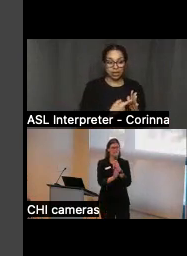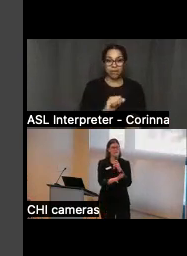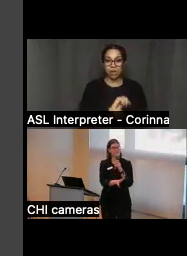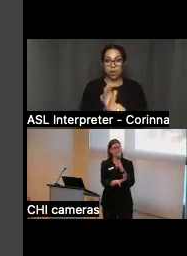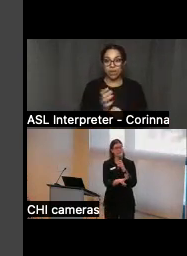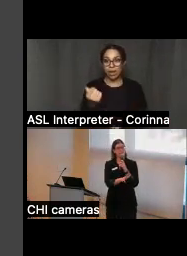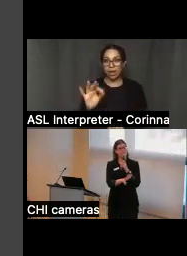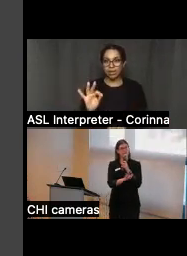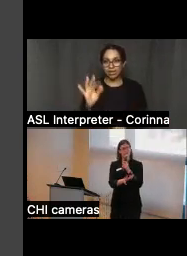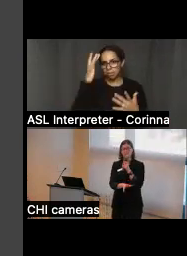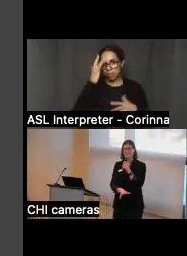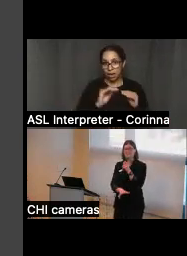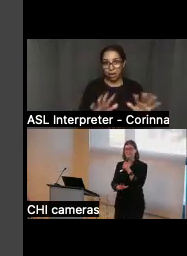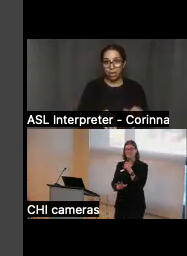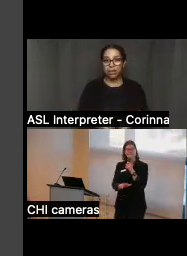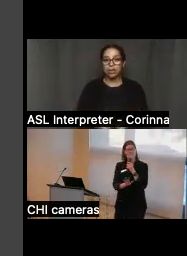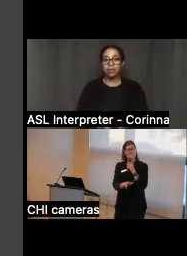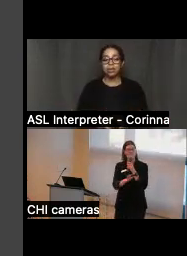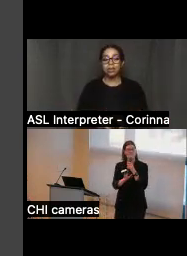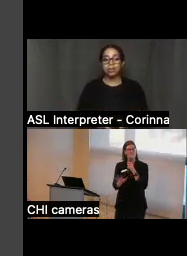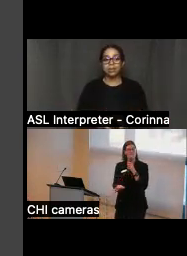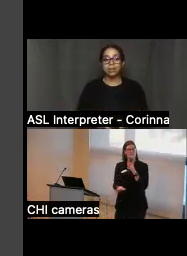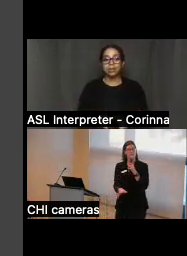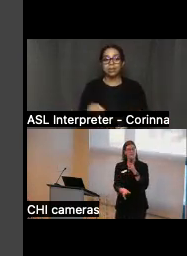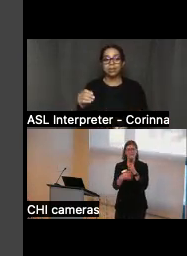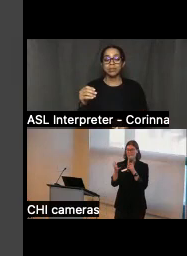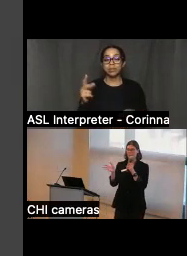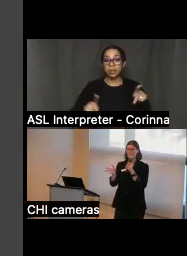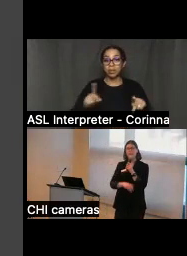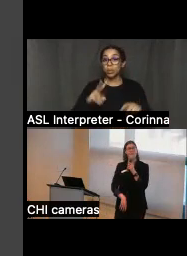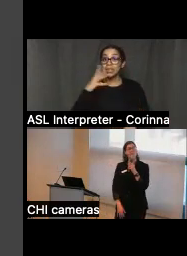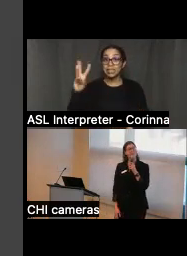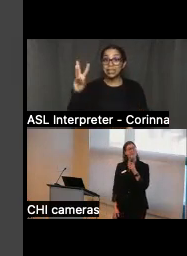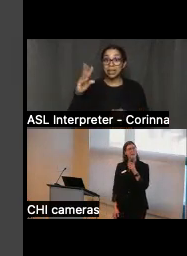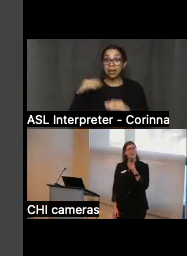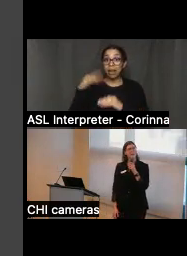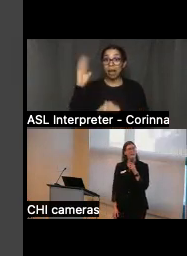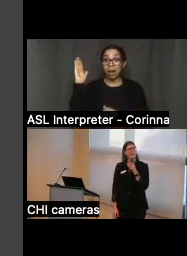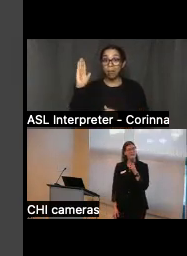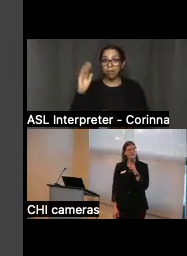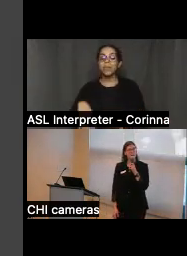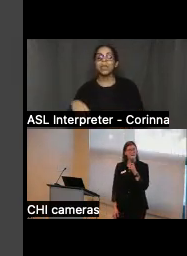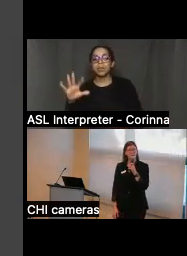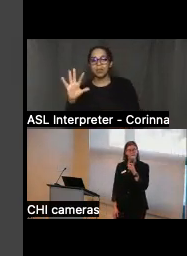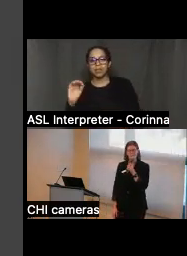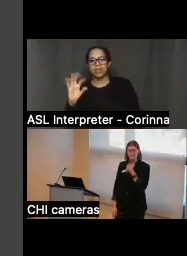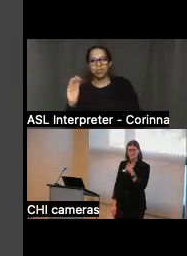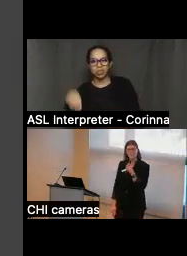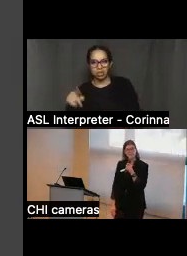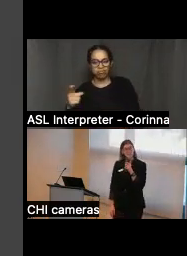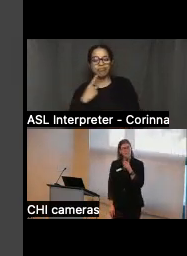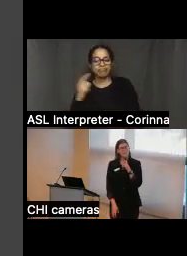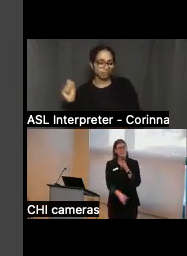about 50% of those 16 years of age or older said, yep, at some point I have tested positive for